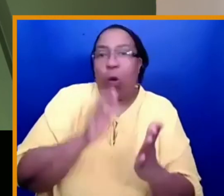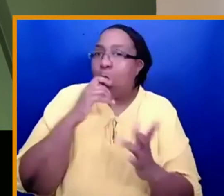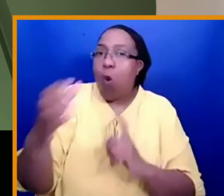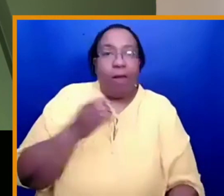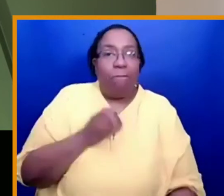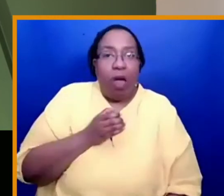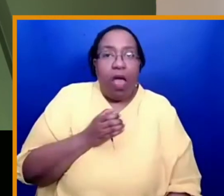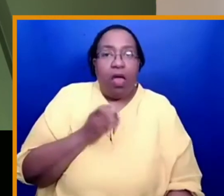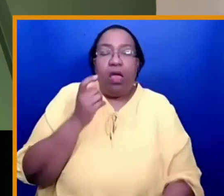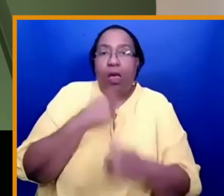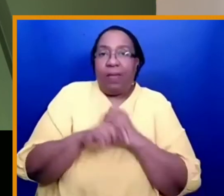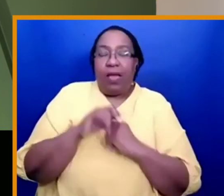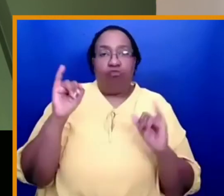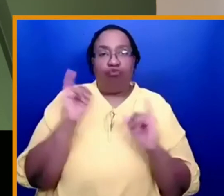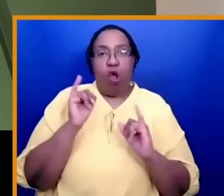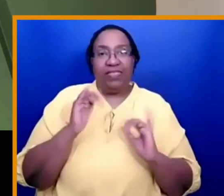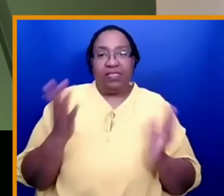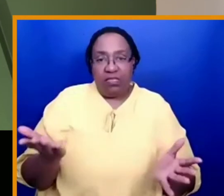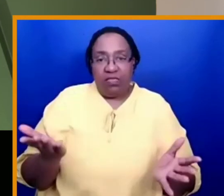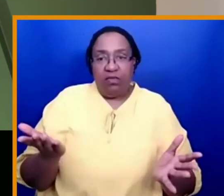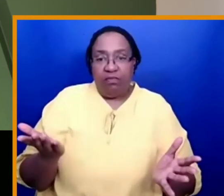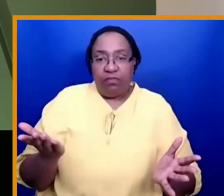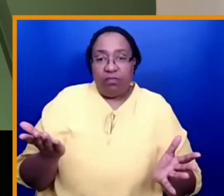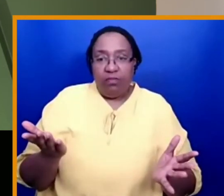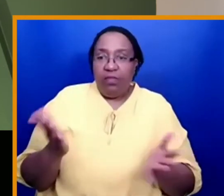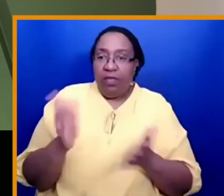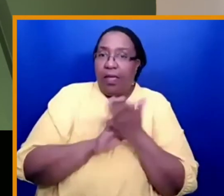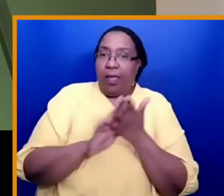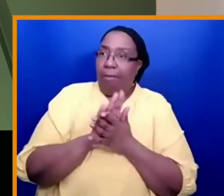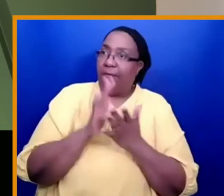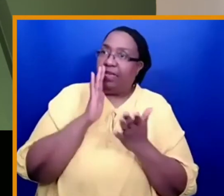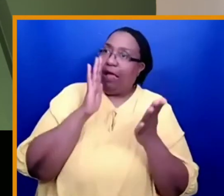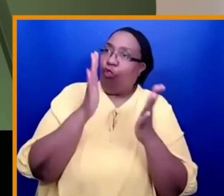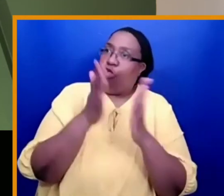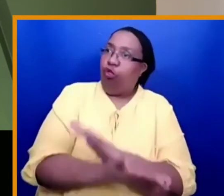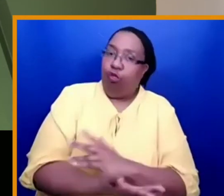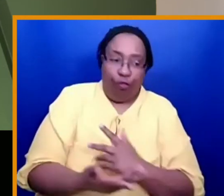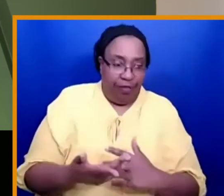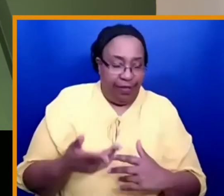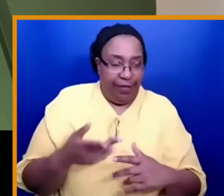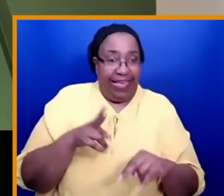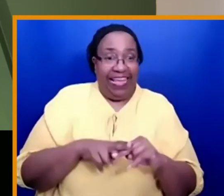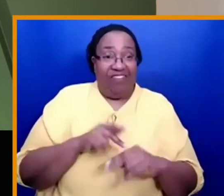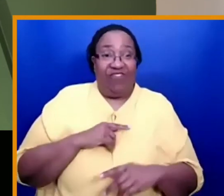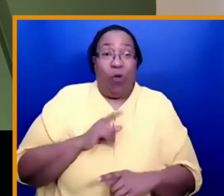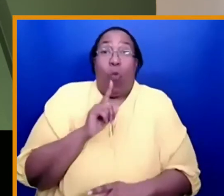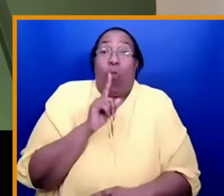point. Now, this can lead, of course, to a slippery slope where those who may have only made one very